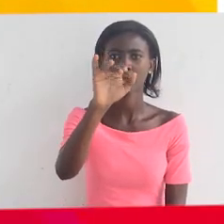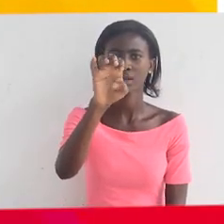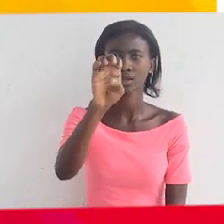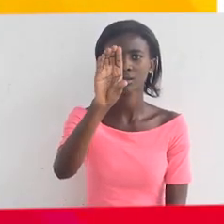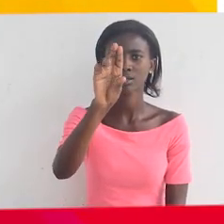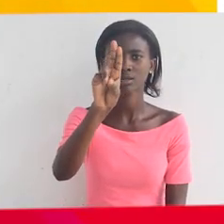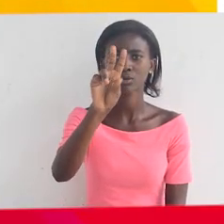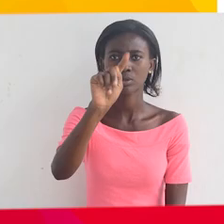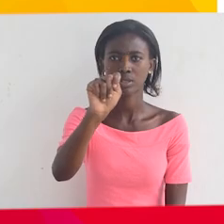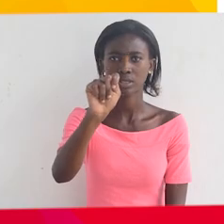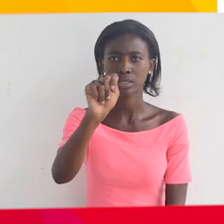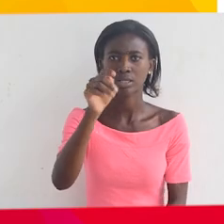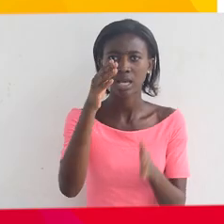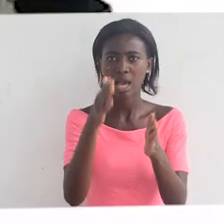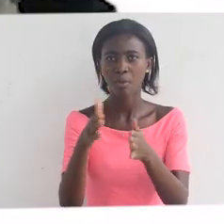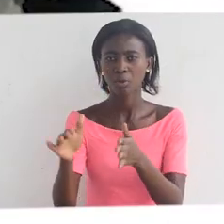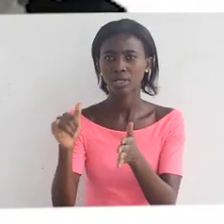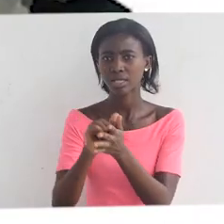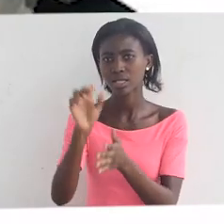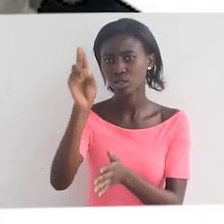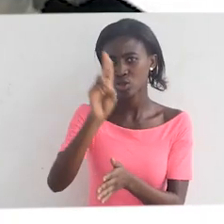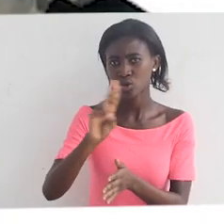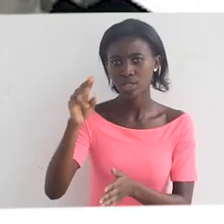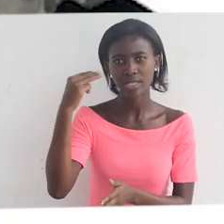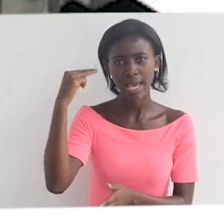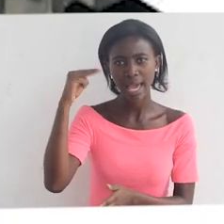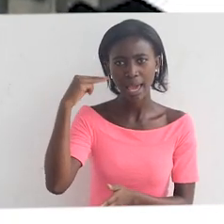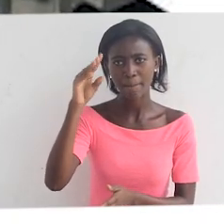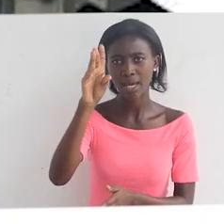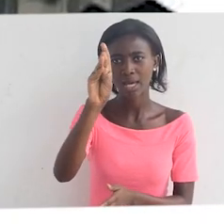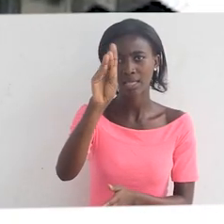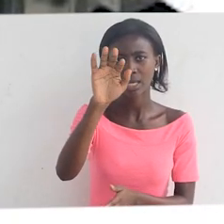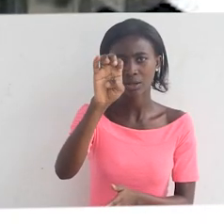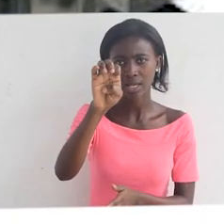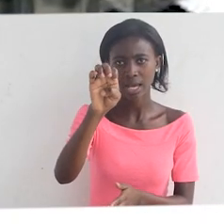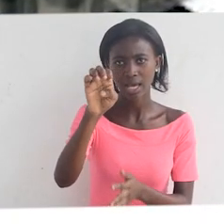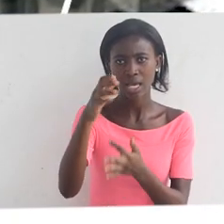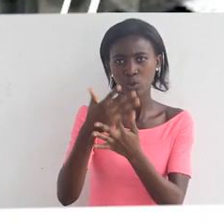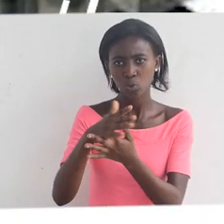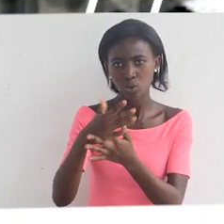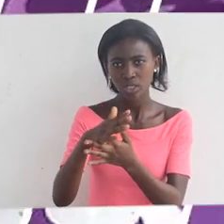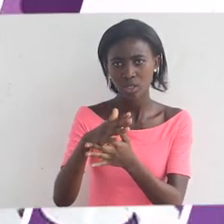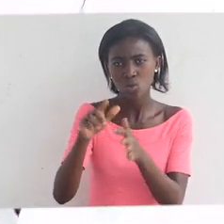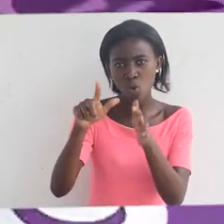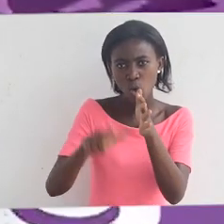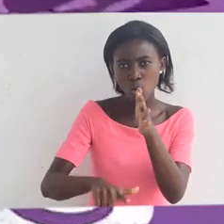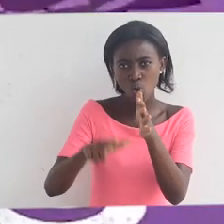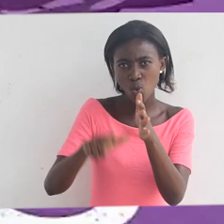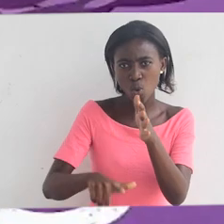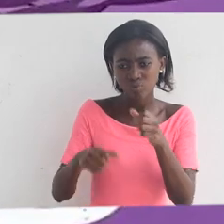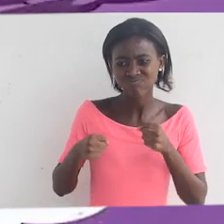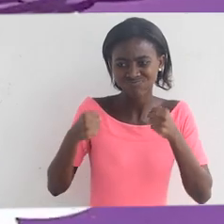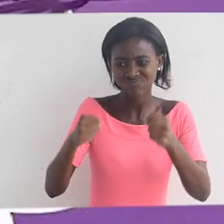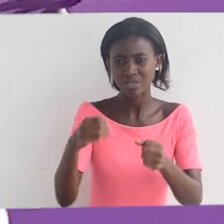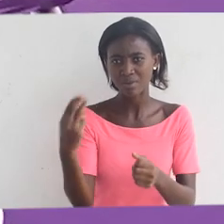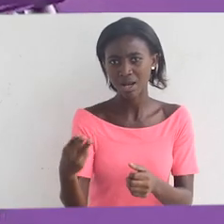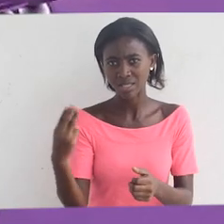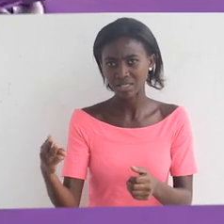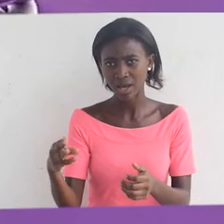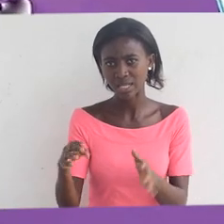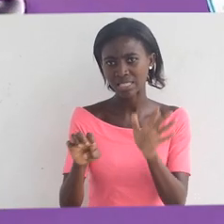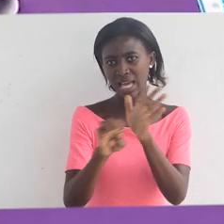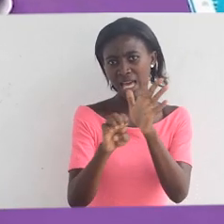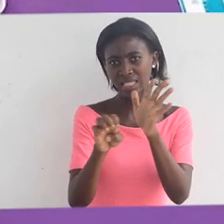Die cut, a process that uses a metal die to shear through low strength materials such